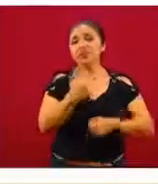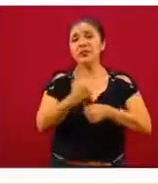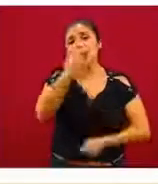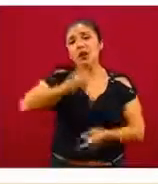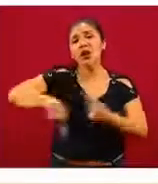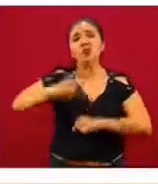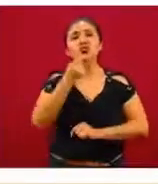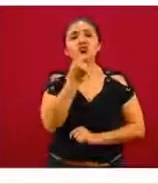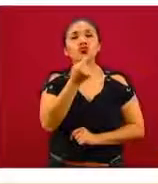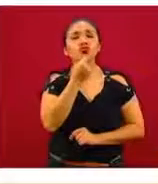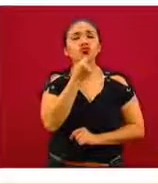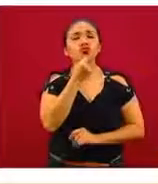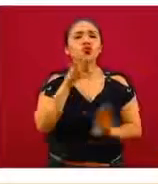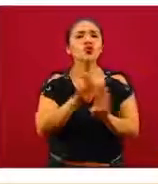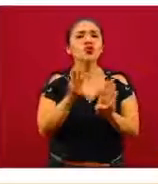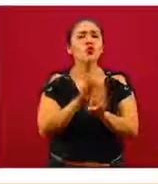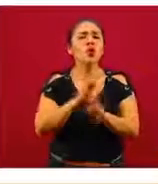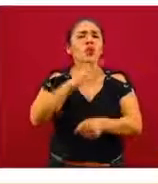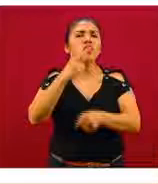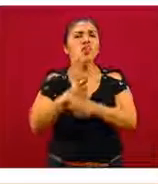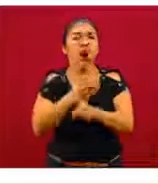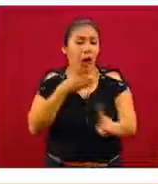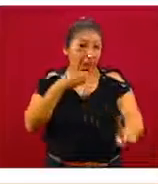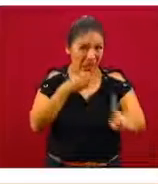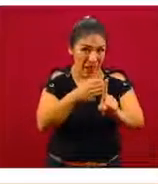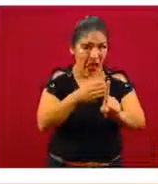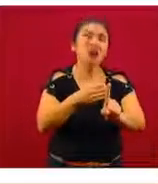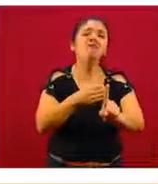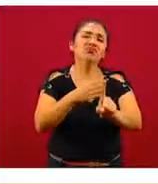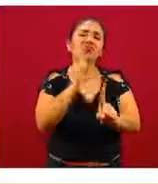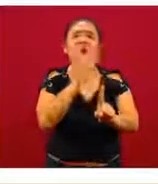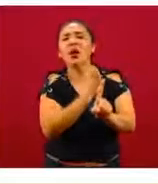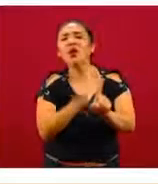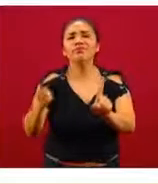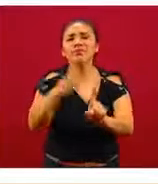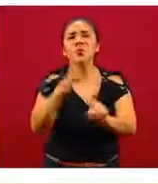COVID-19 is also impacting children indirectly, not just directly.